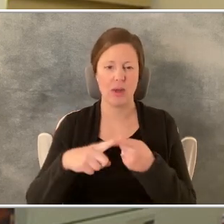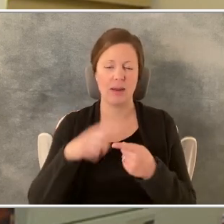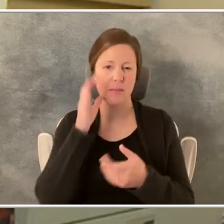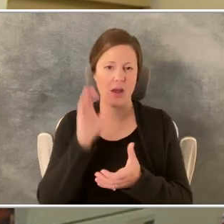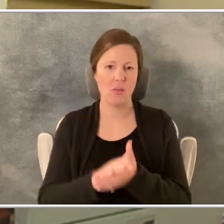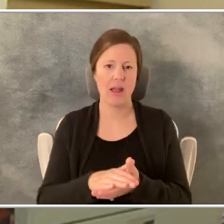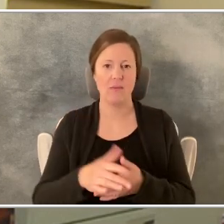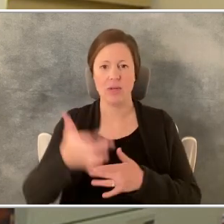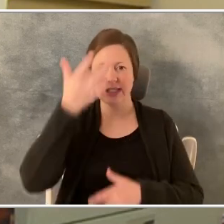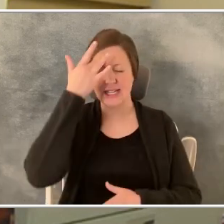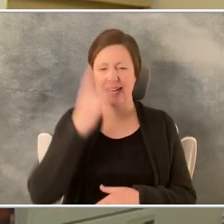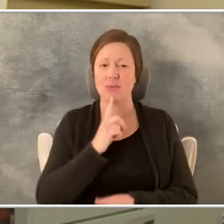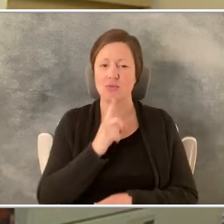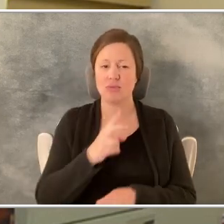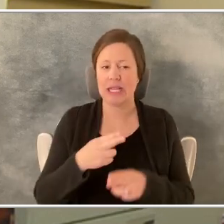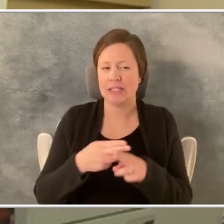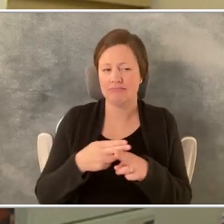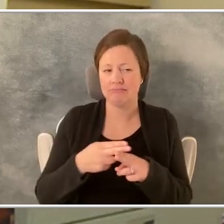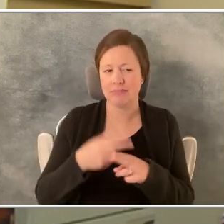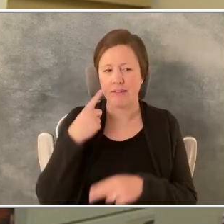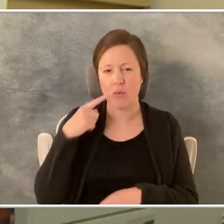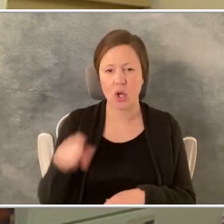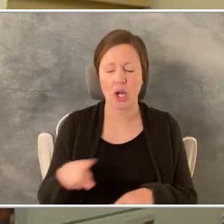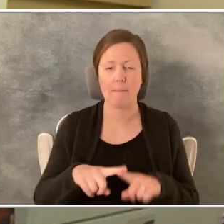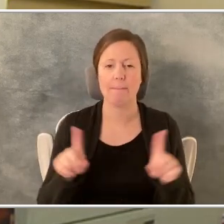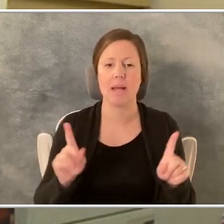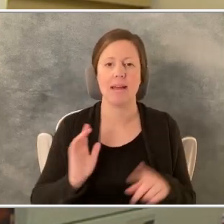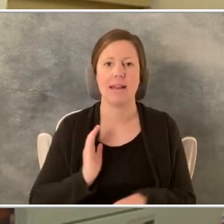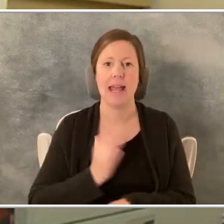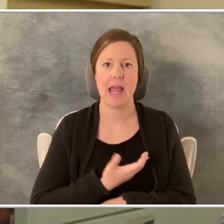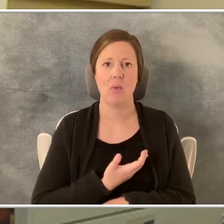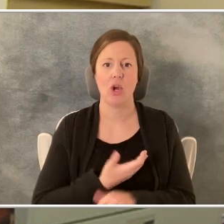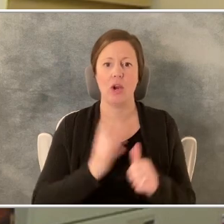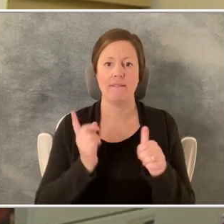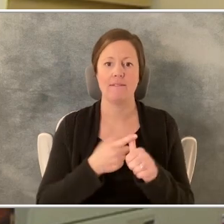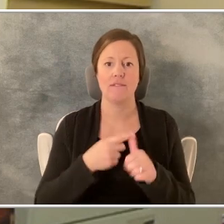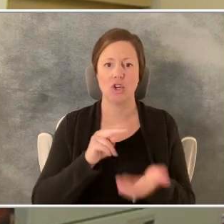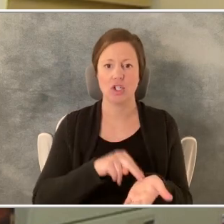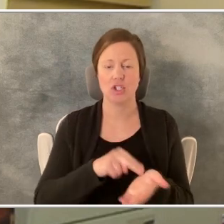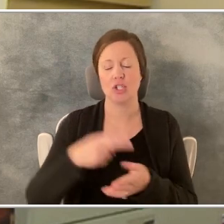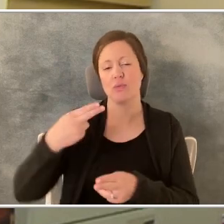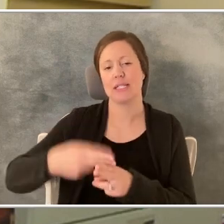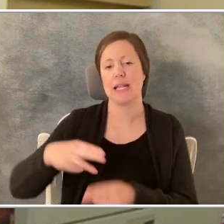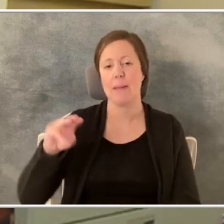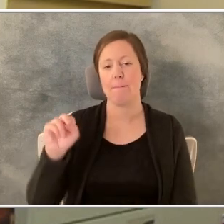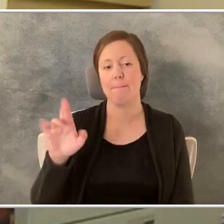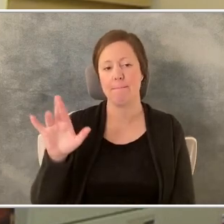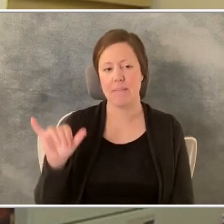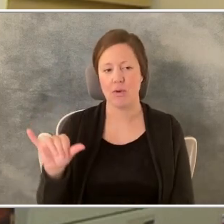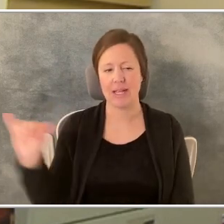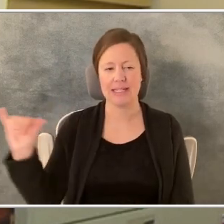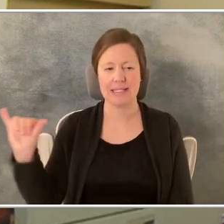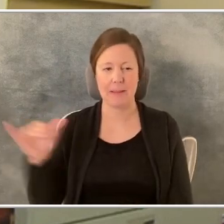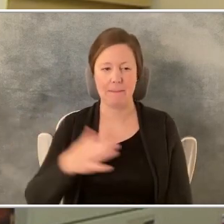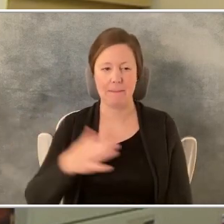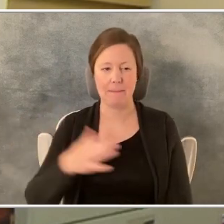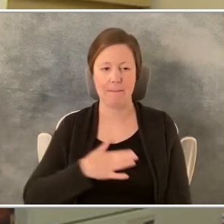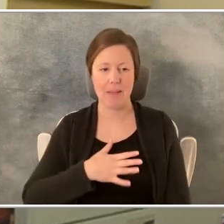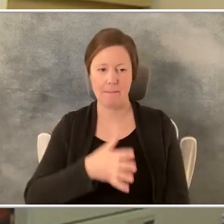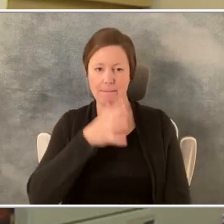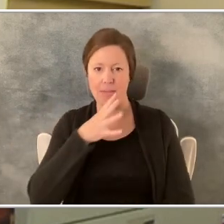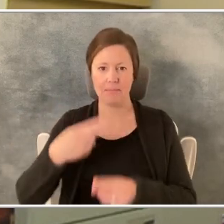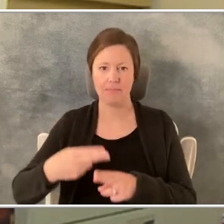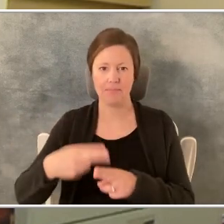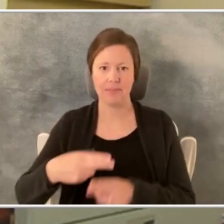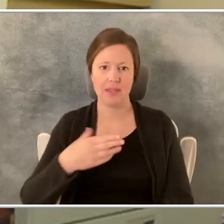for her. But our first nurse was named Mary, and that